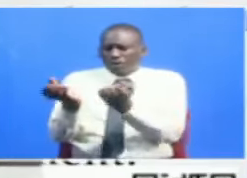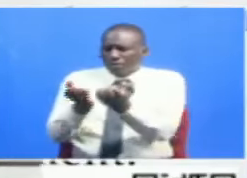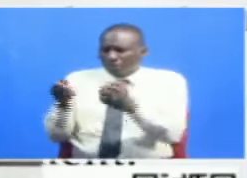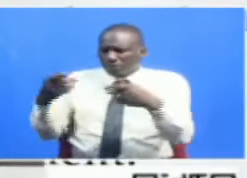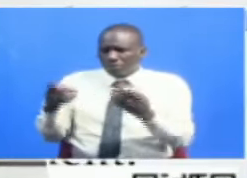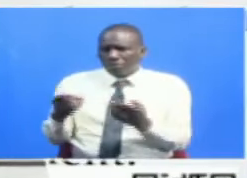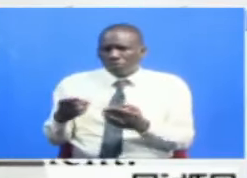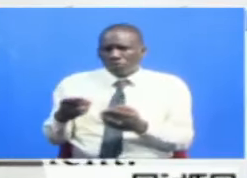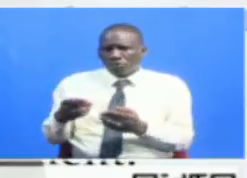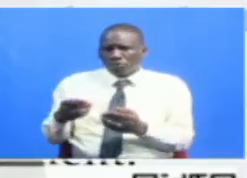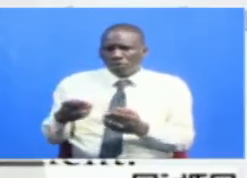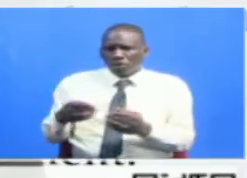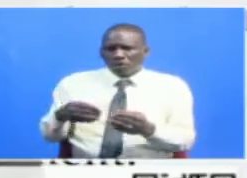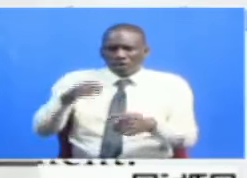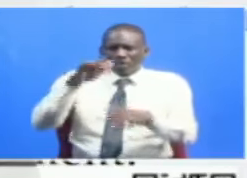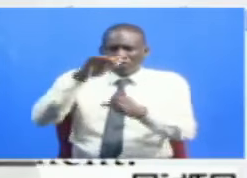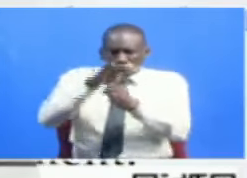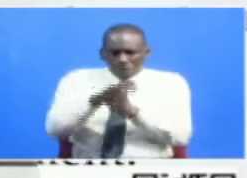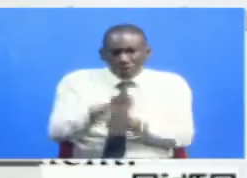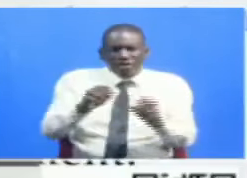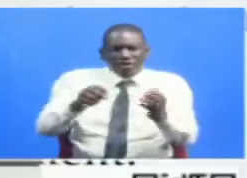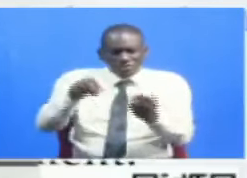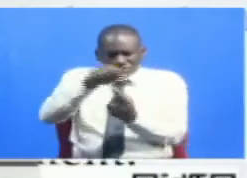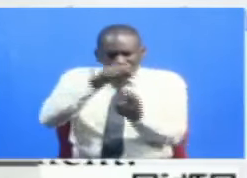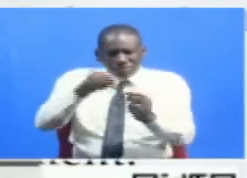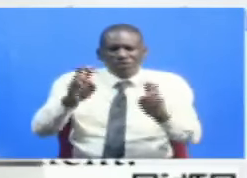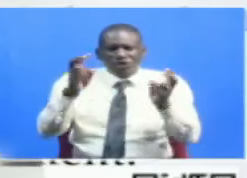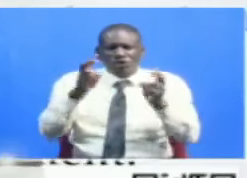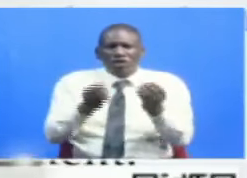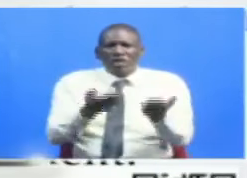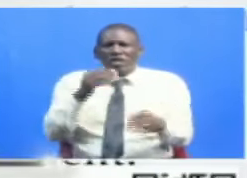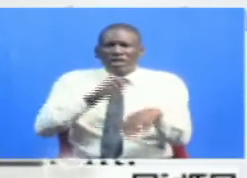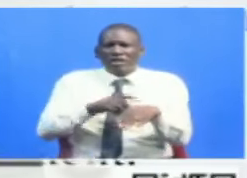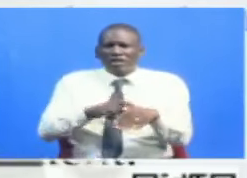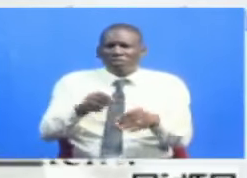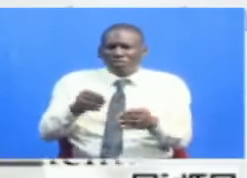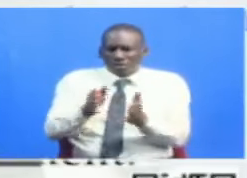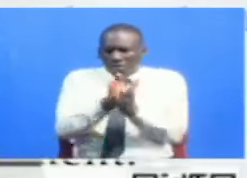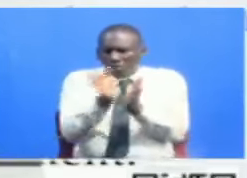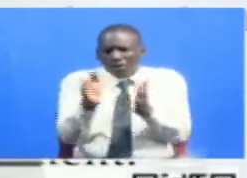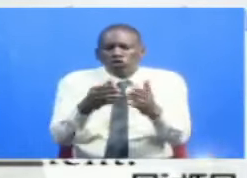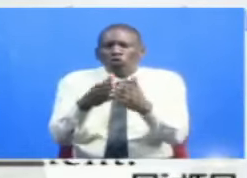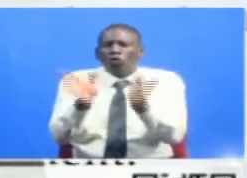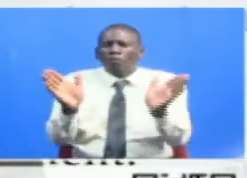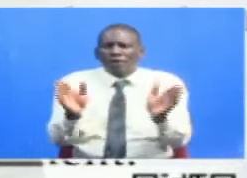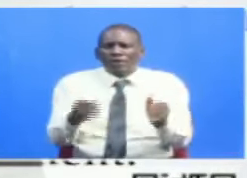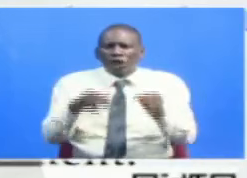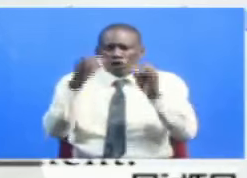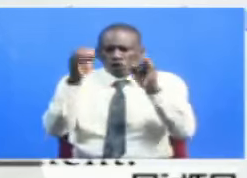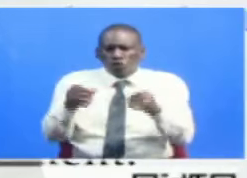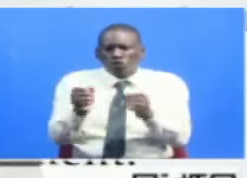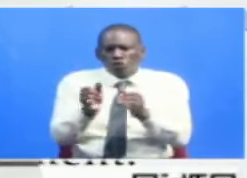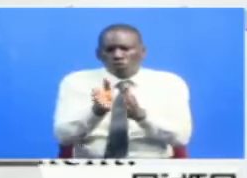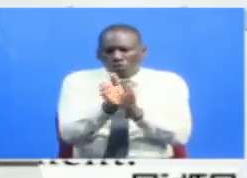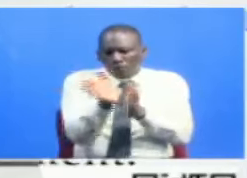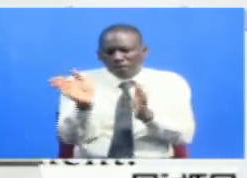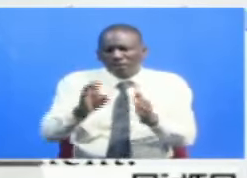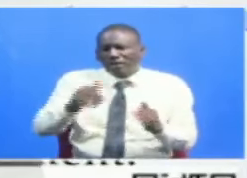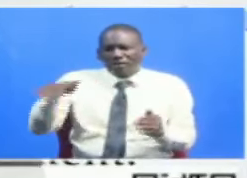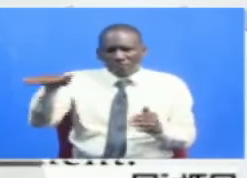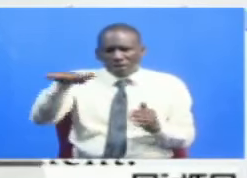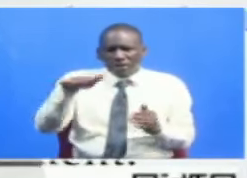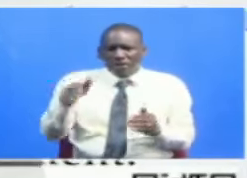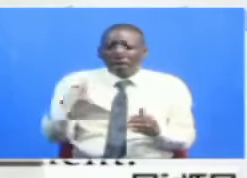is infringed in this particular matter is whenever the retailer opens up outlets in other places, they